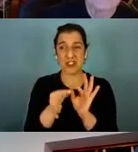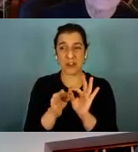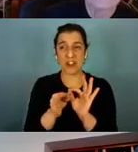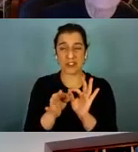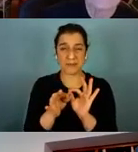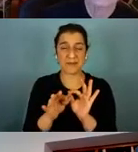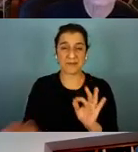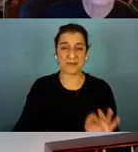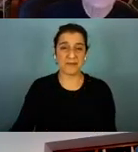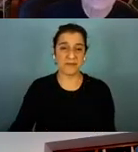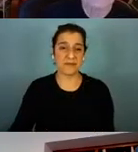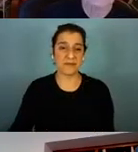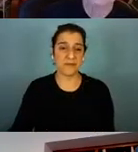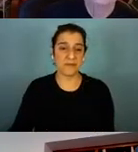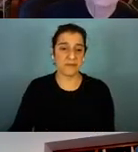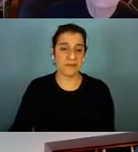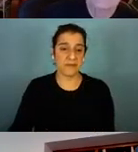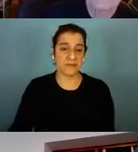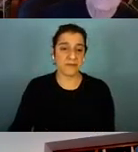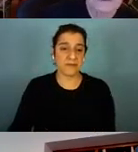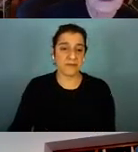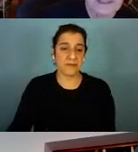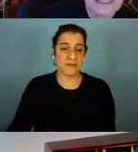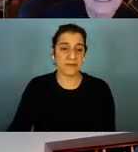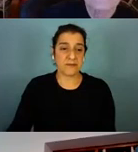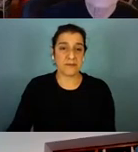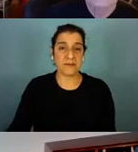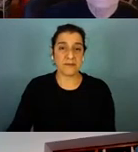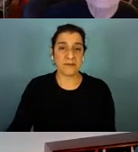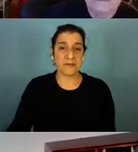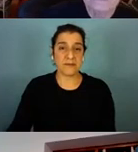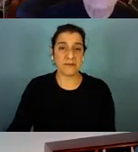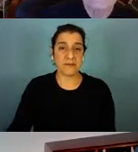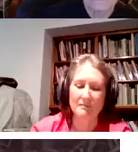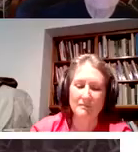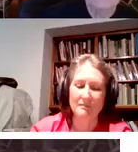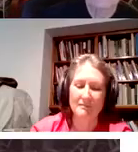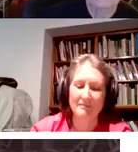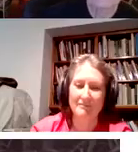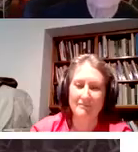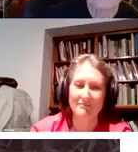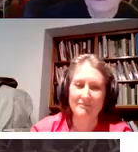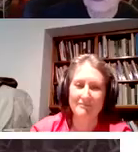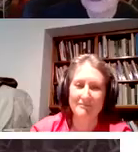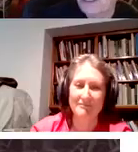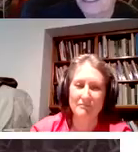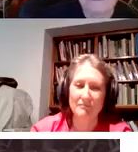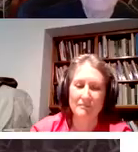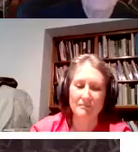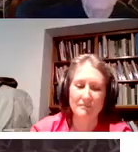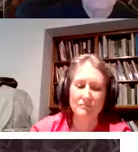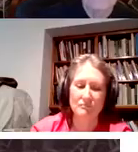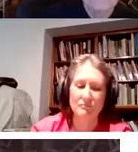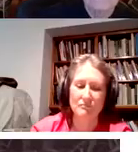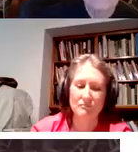athabaskan languages of alaska and the pacific northwest and the yakima sahaptan language of washington state university